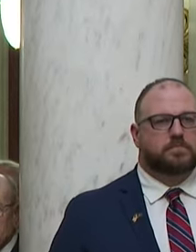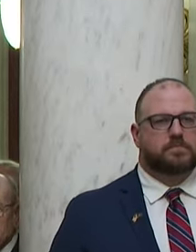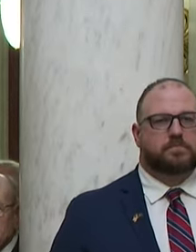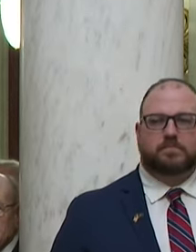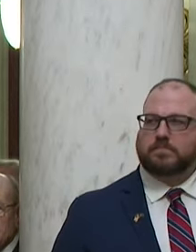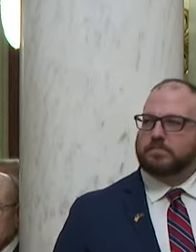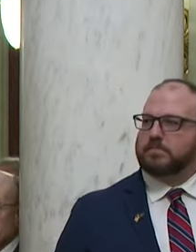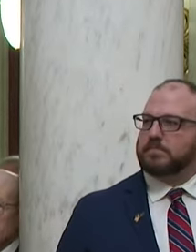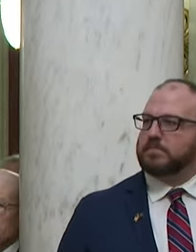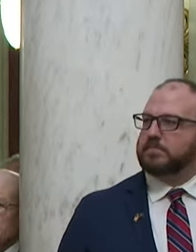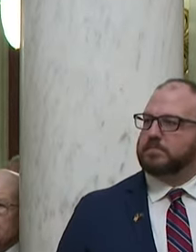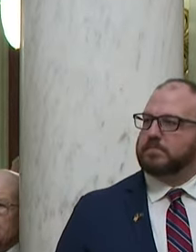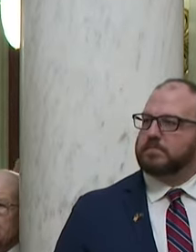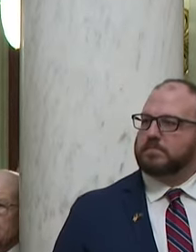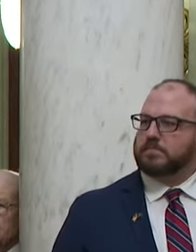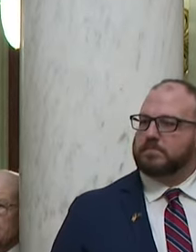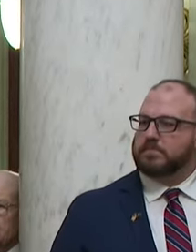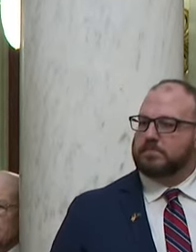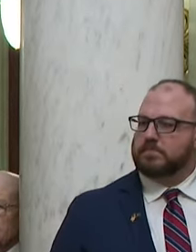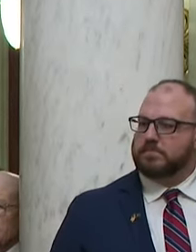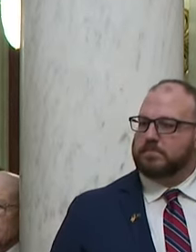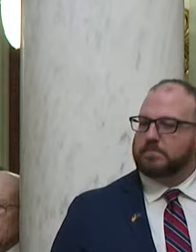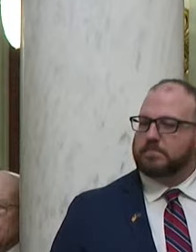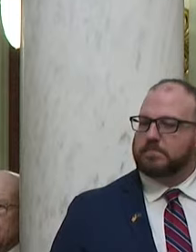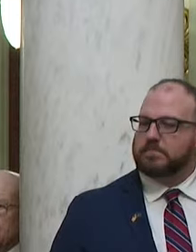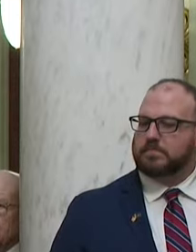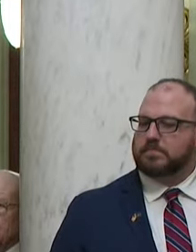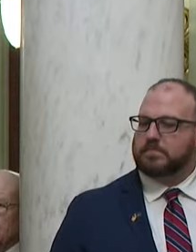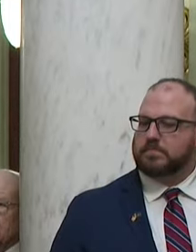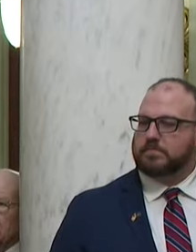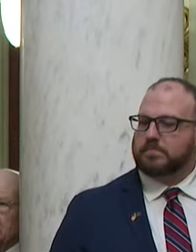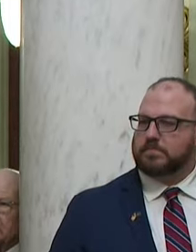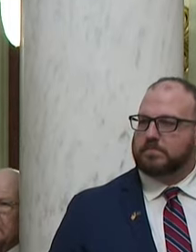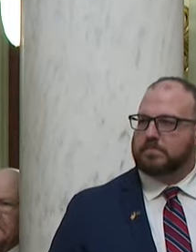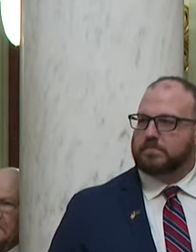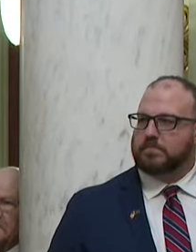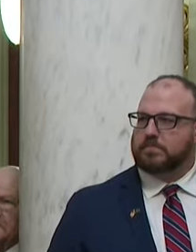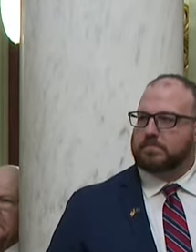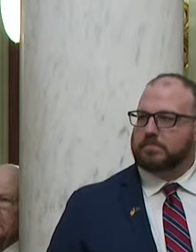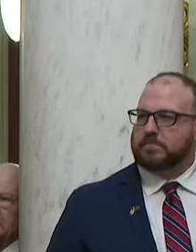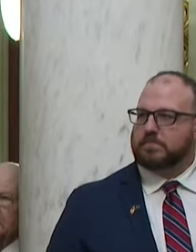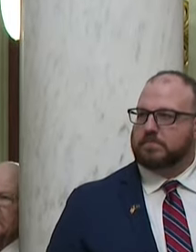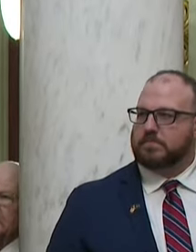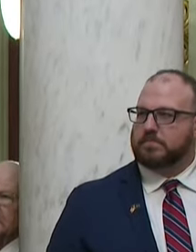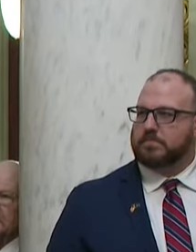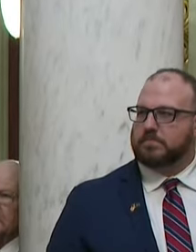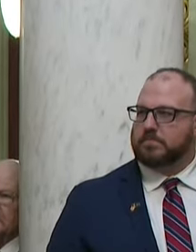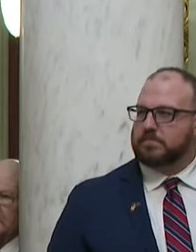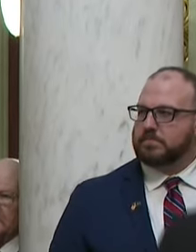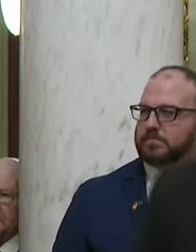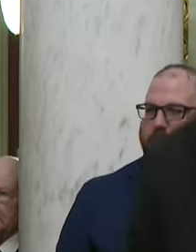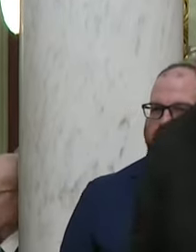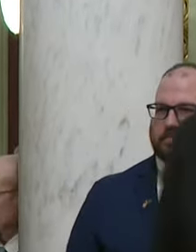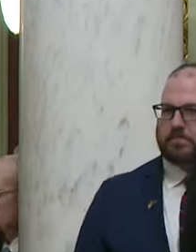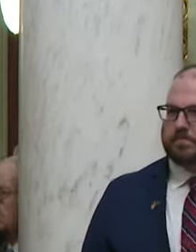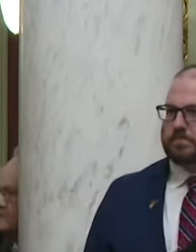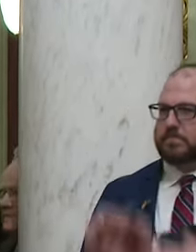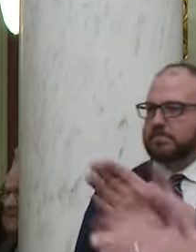chambers. Mr. Speaker, the Board of Public Works.